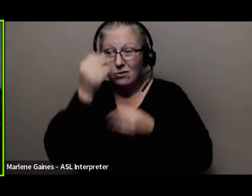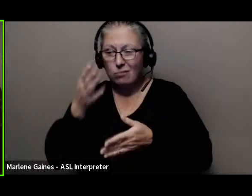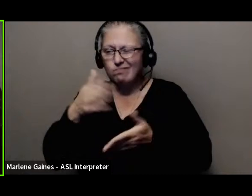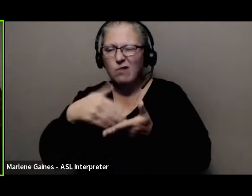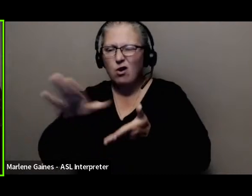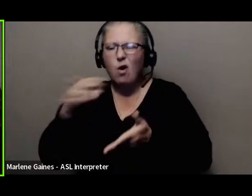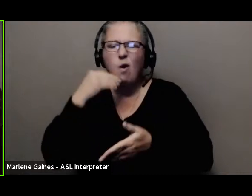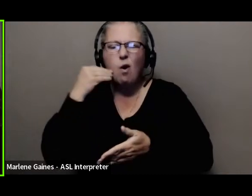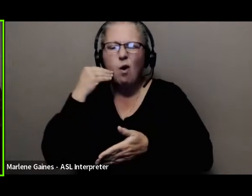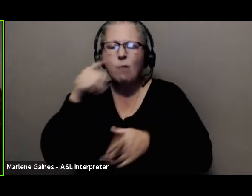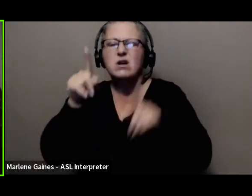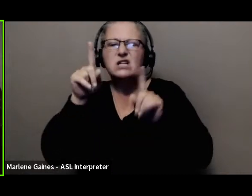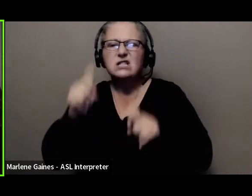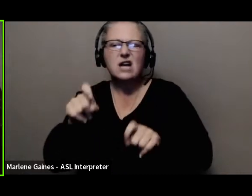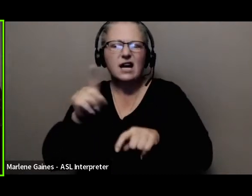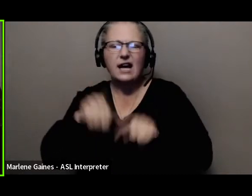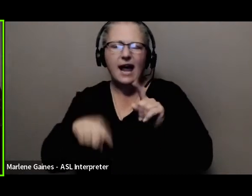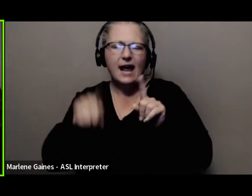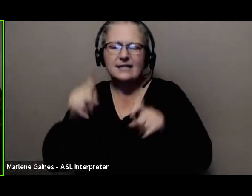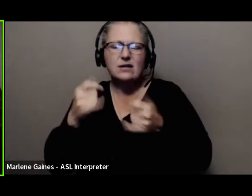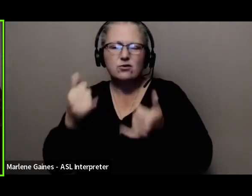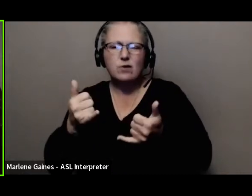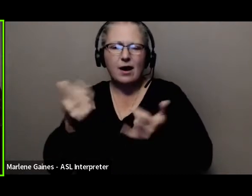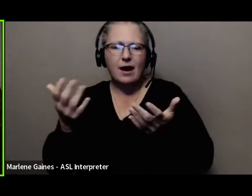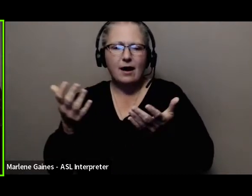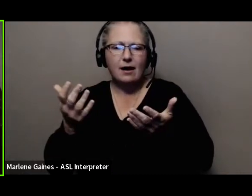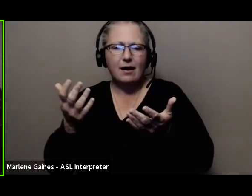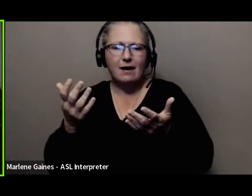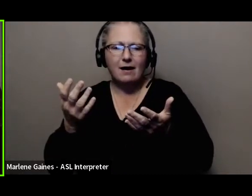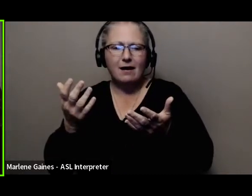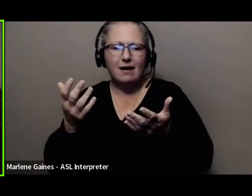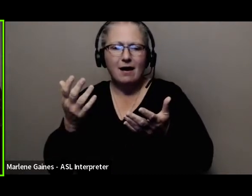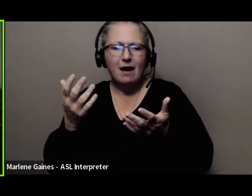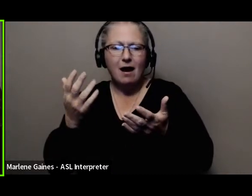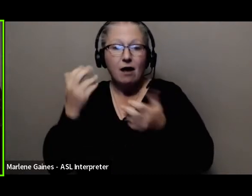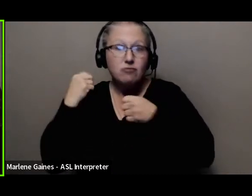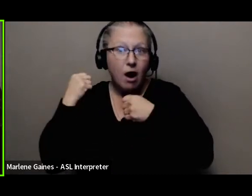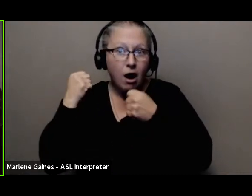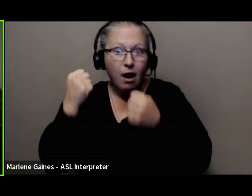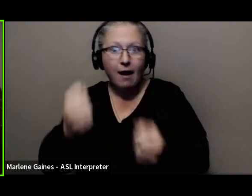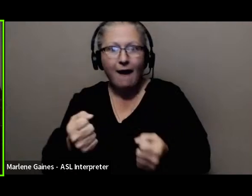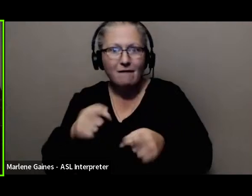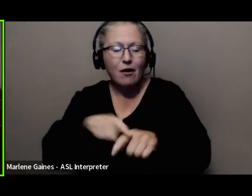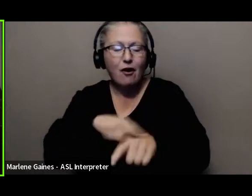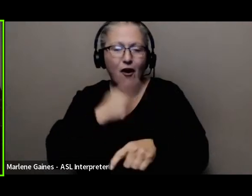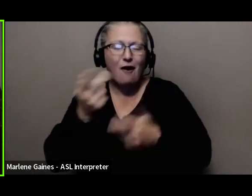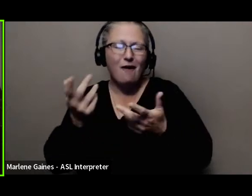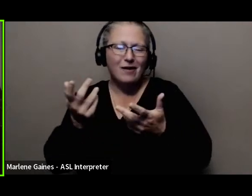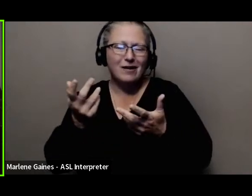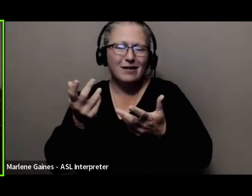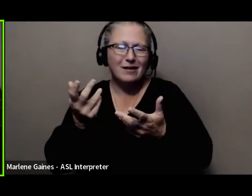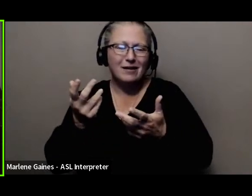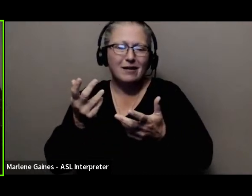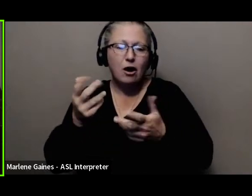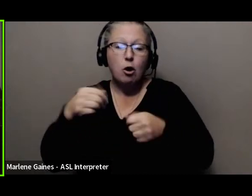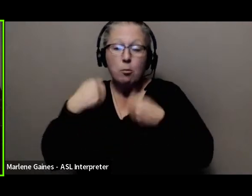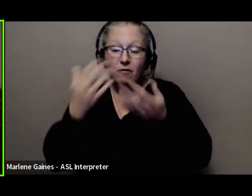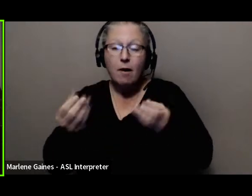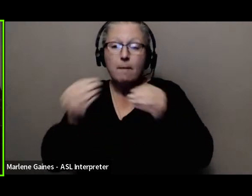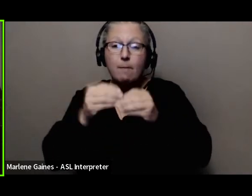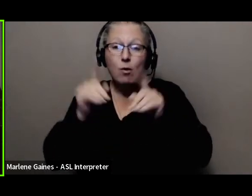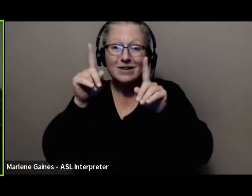home? You can test today or after the long hours of drive. So by providing more